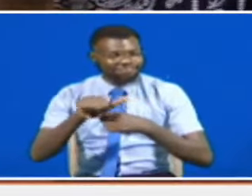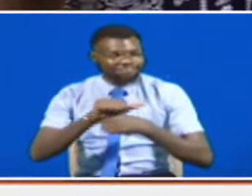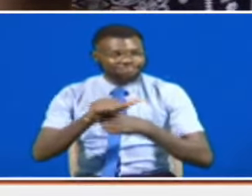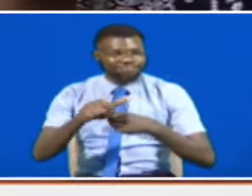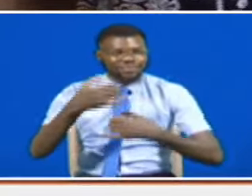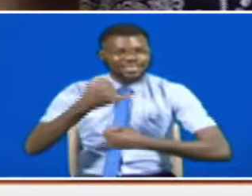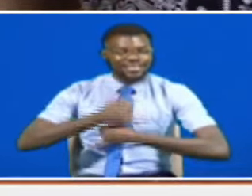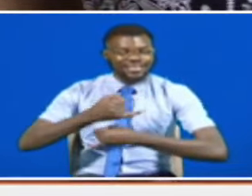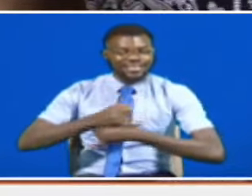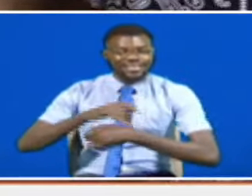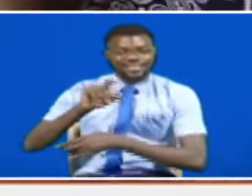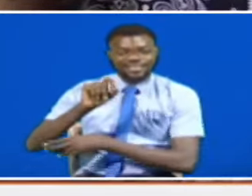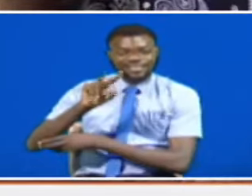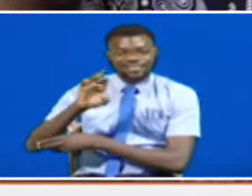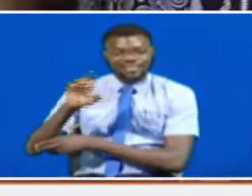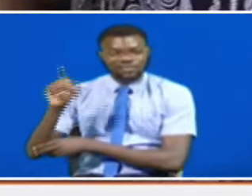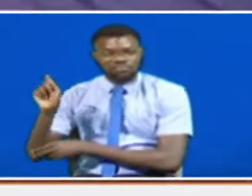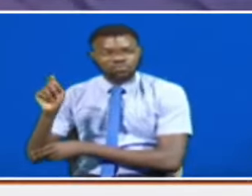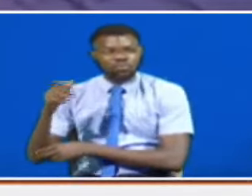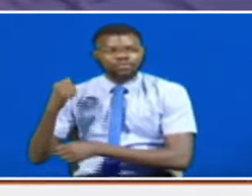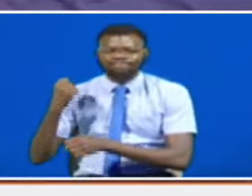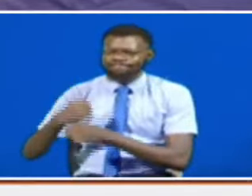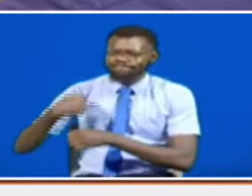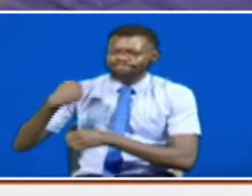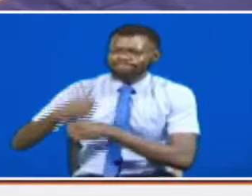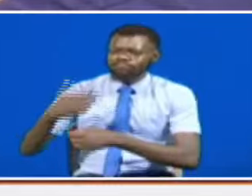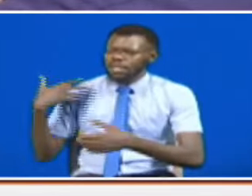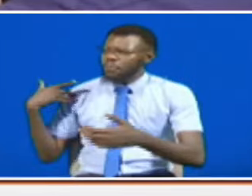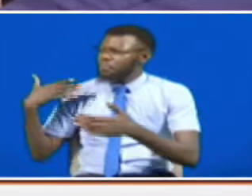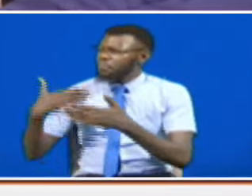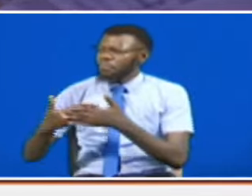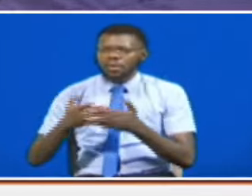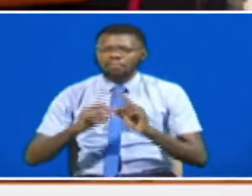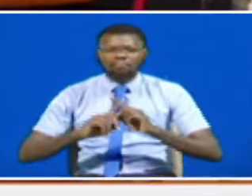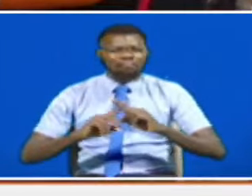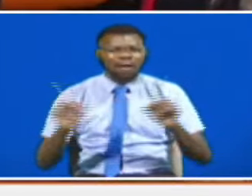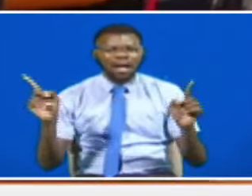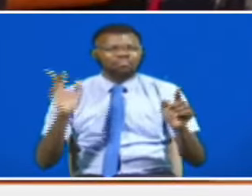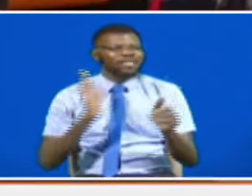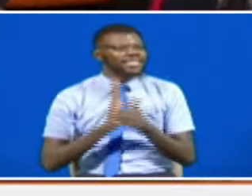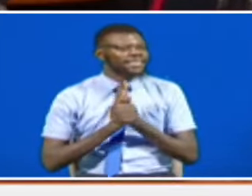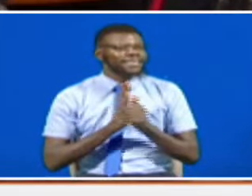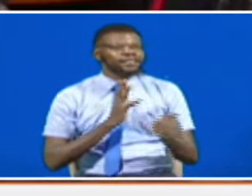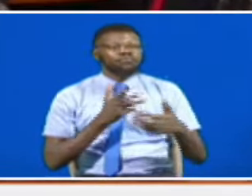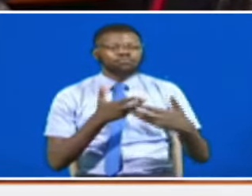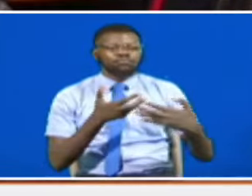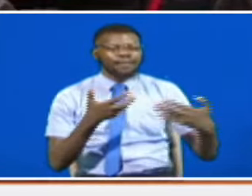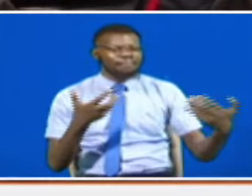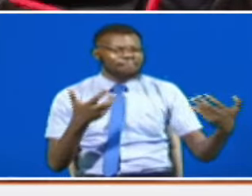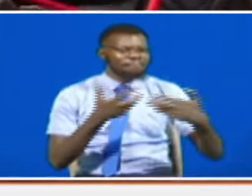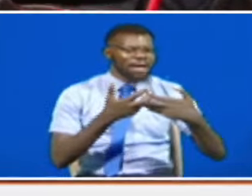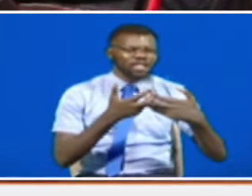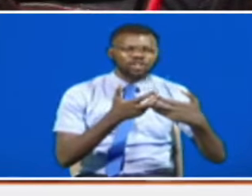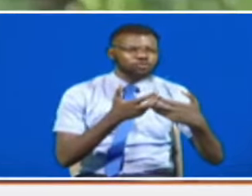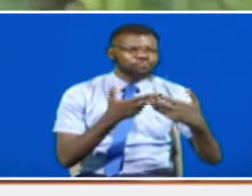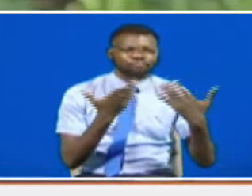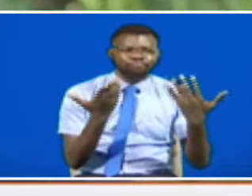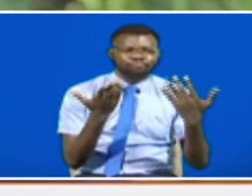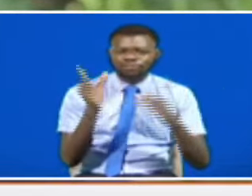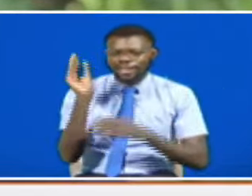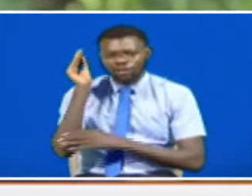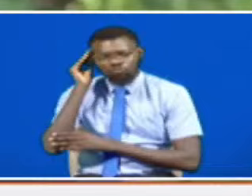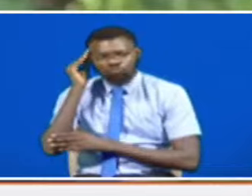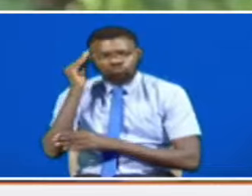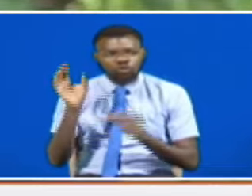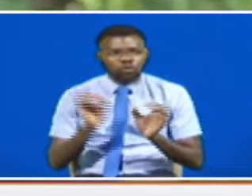TVET, have for many years worked without linking the skills gained by graduates with evolving demands of industries. I've